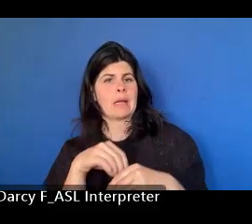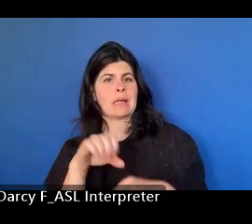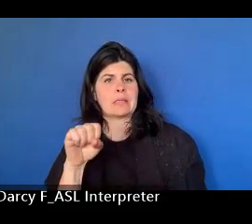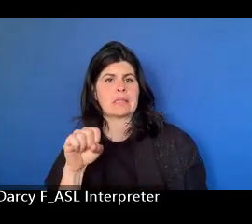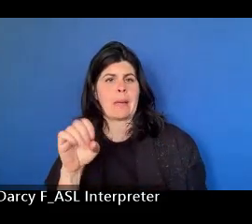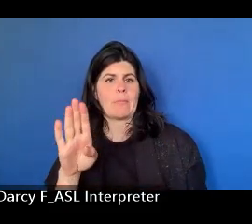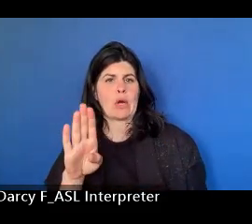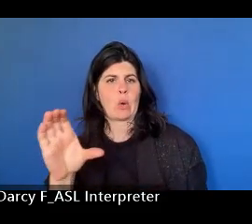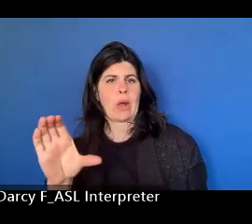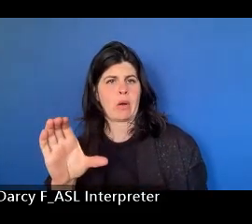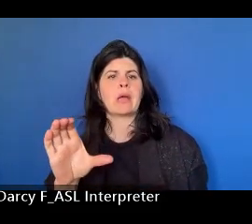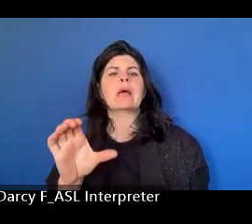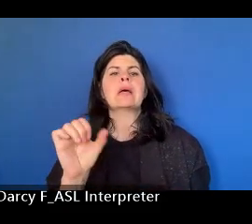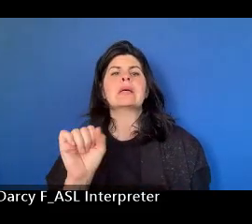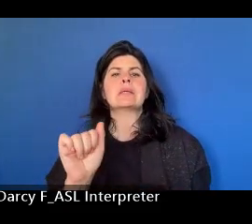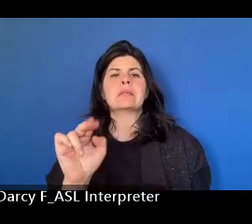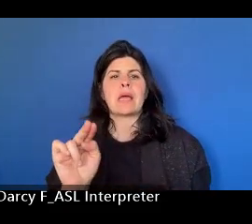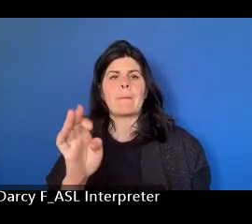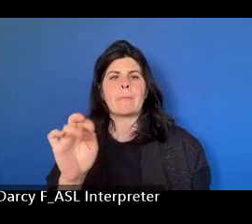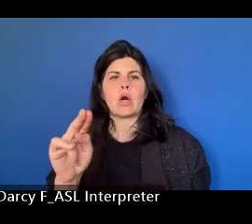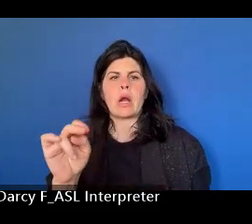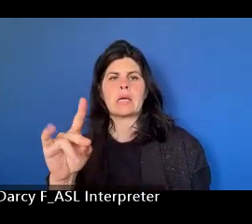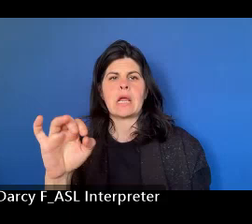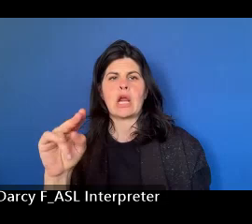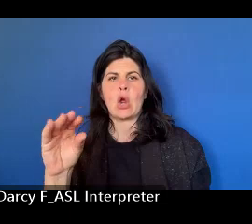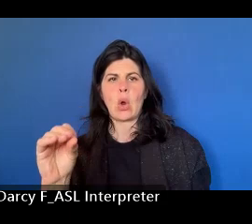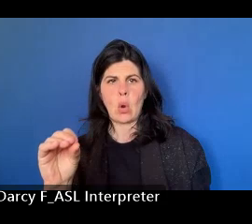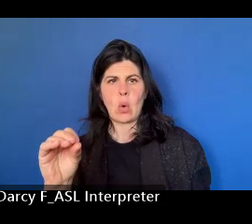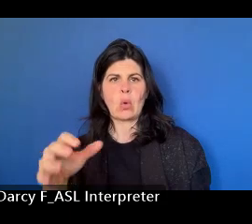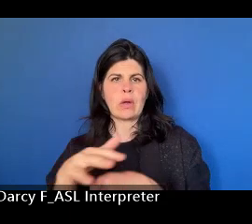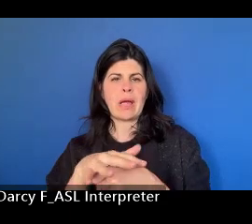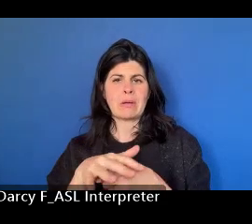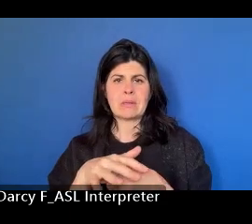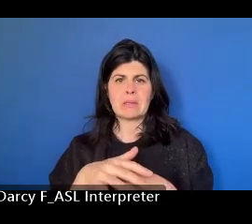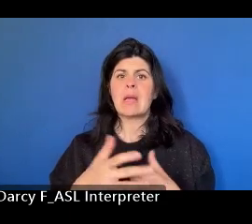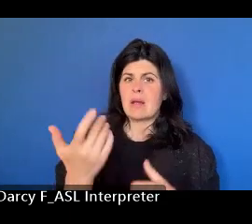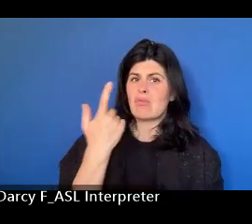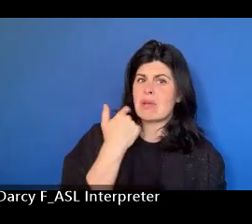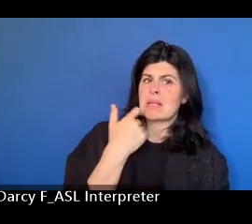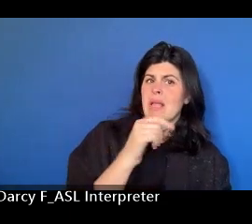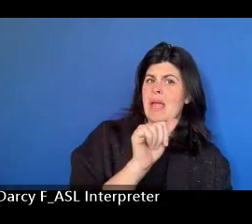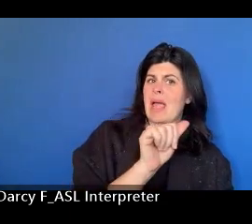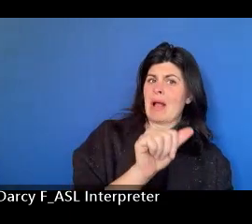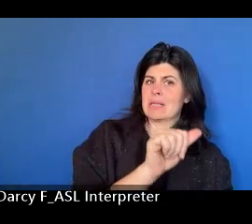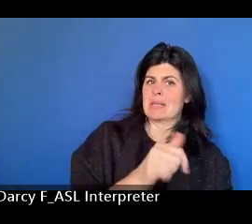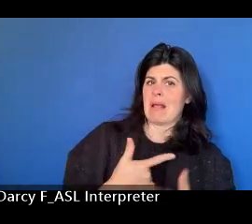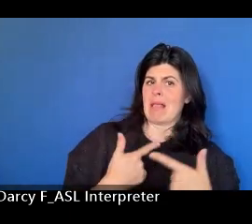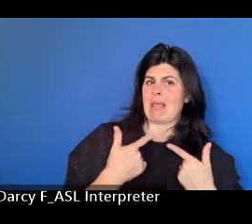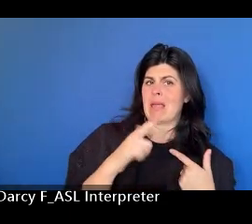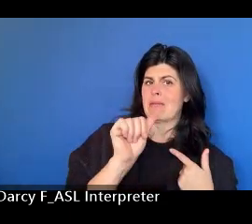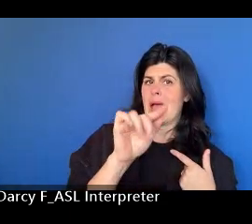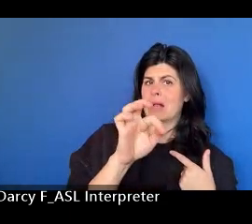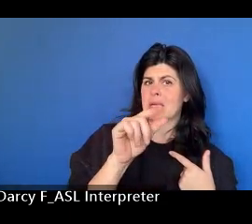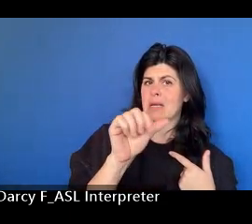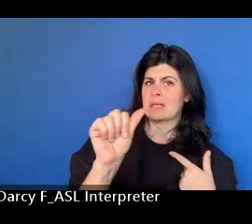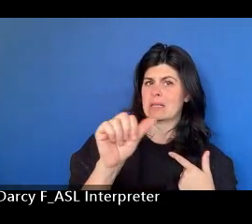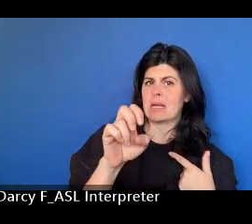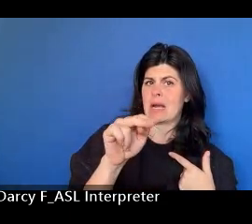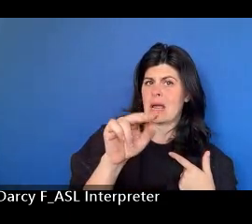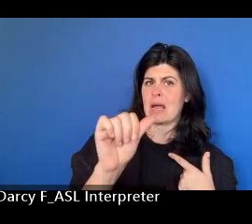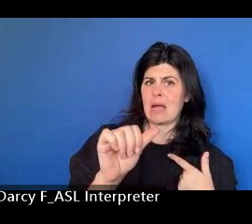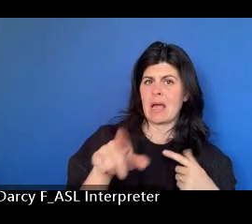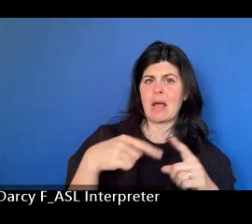recently, we lived in Altadena. And when Edison came through to underground utilities, they did not inspect the